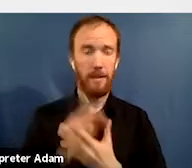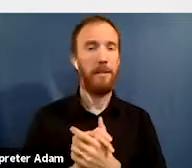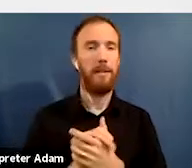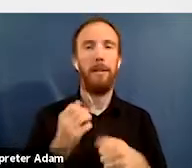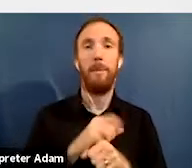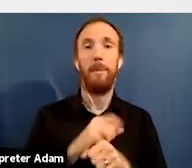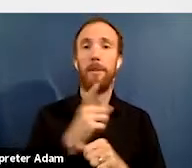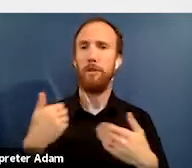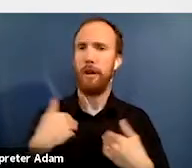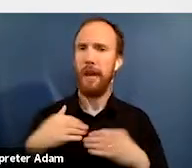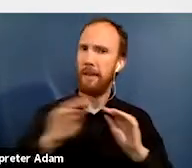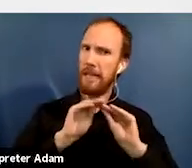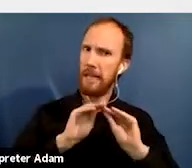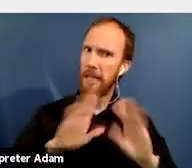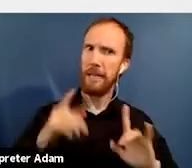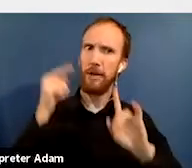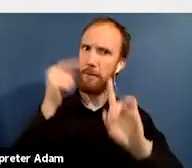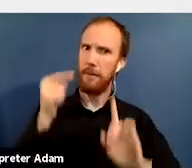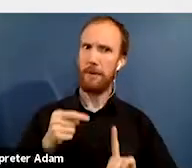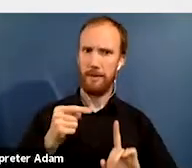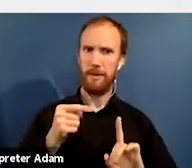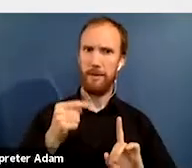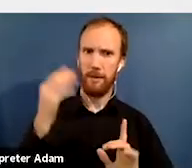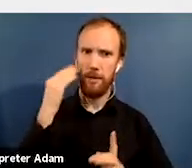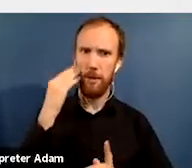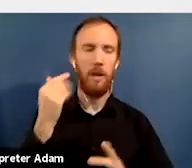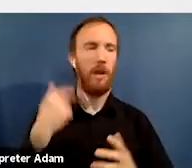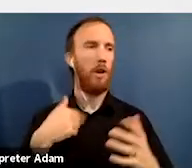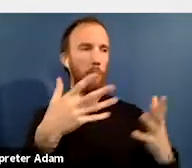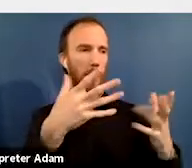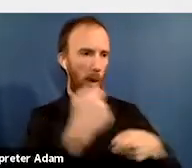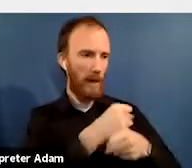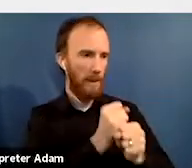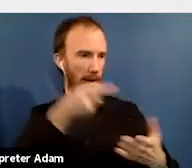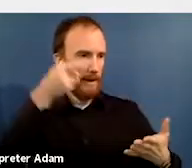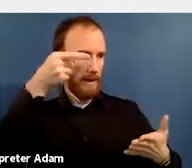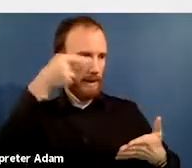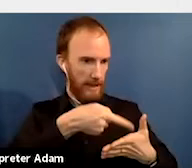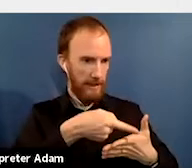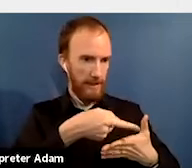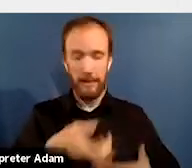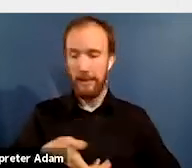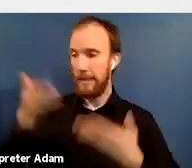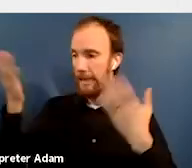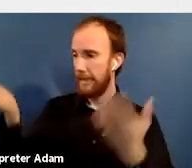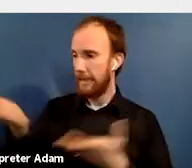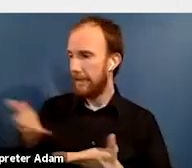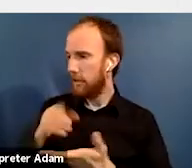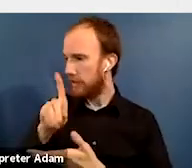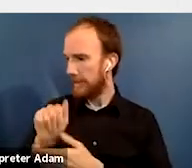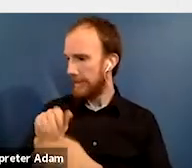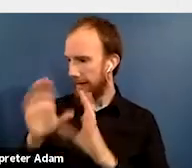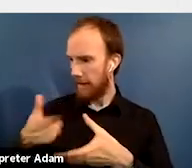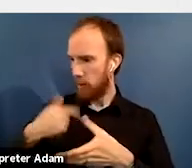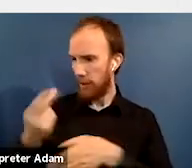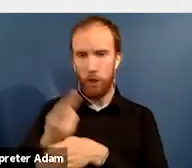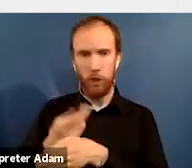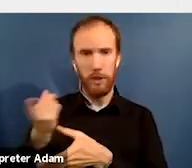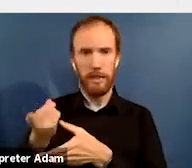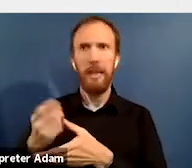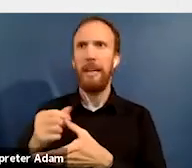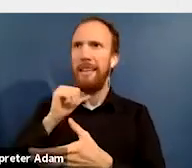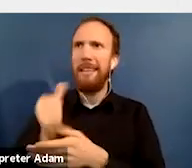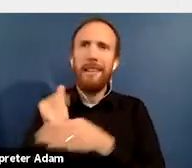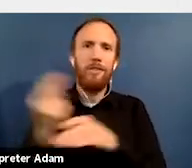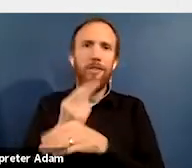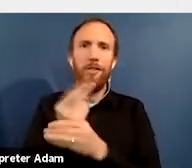clear objectives, right? Like, this is what we want to generate this. This is the data set that we're using, as opposed to just let's just use all of the